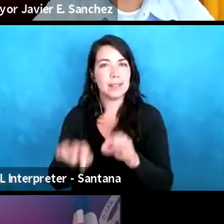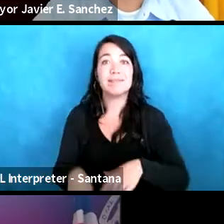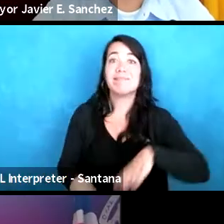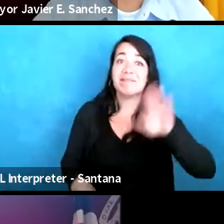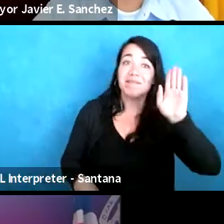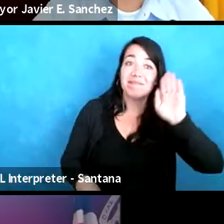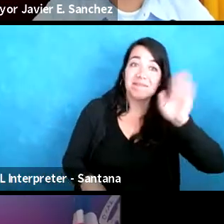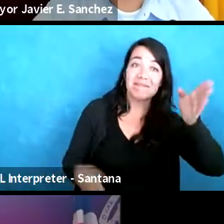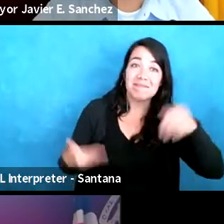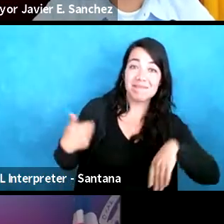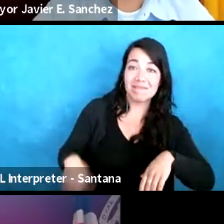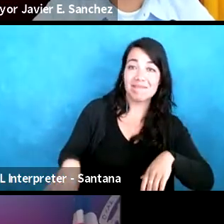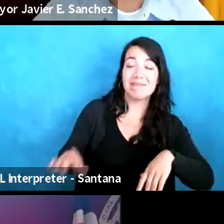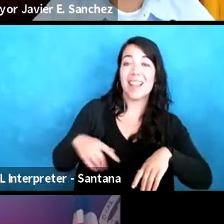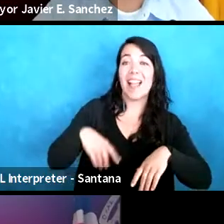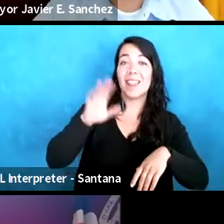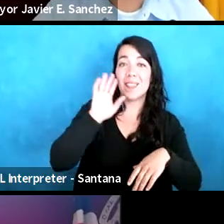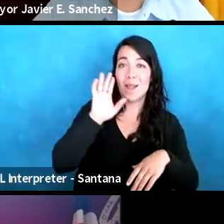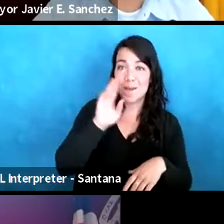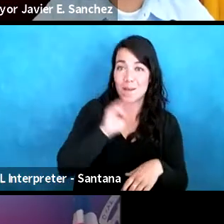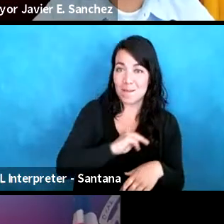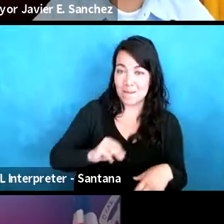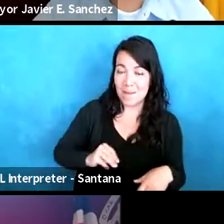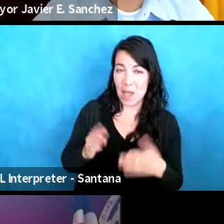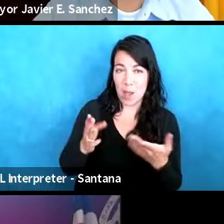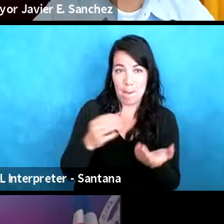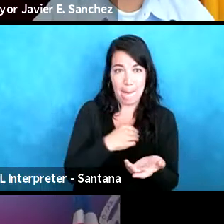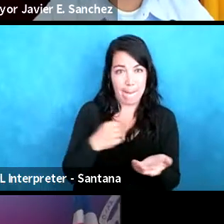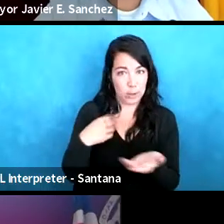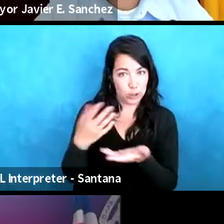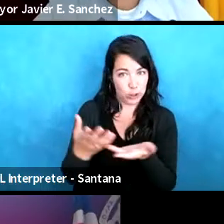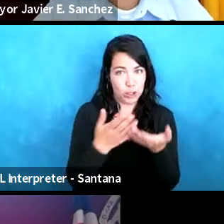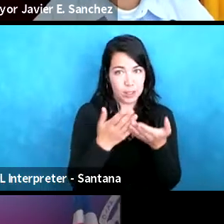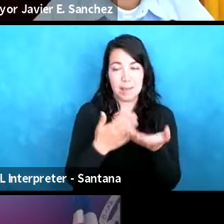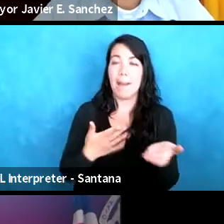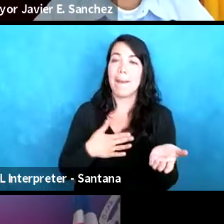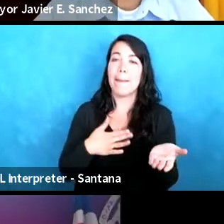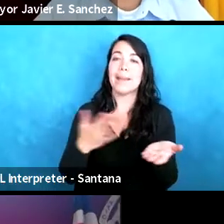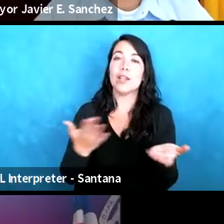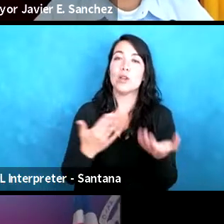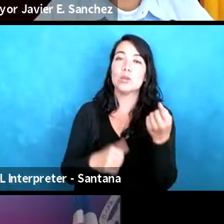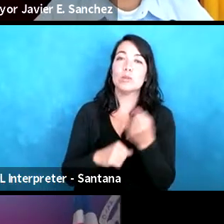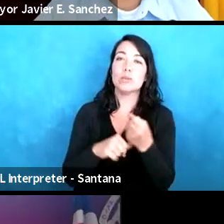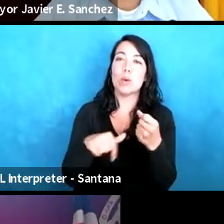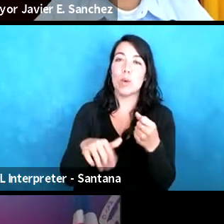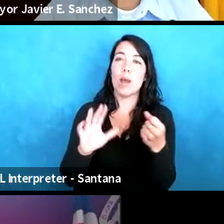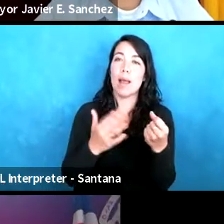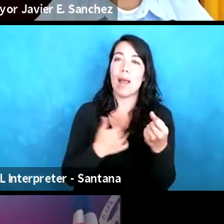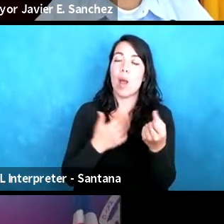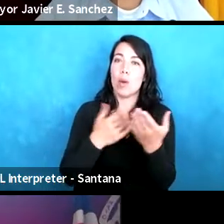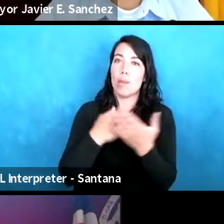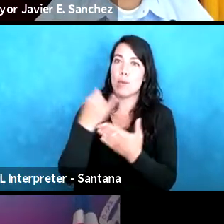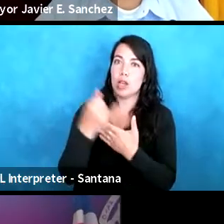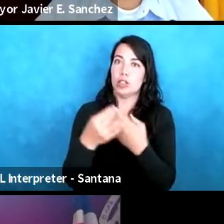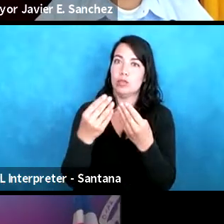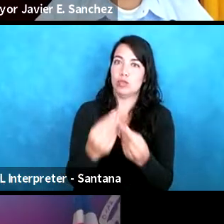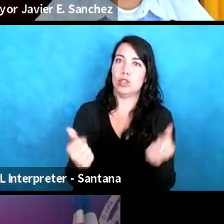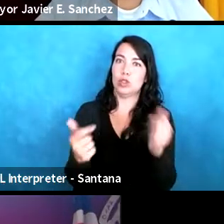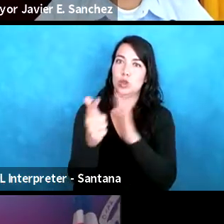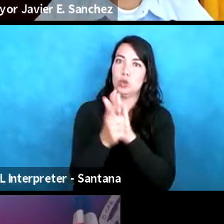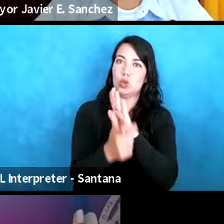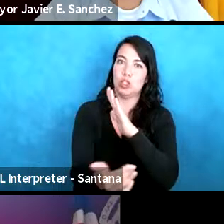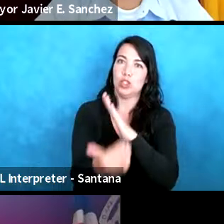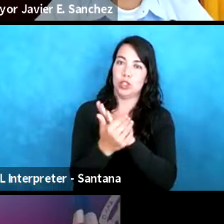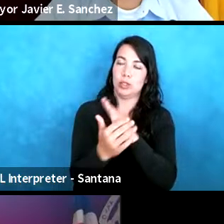council, I'm happy to be here tonight in support of this resolution. At our last commission meeting, we